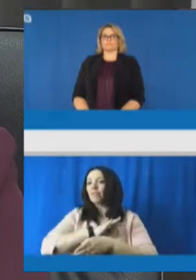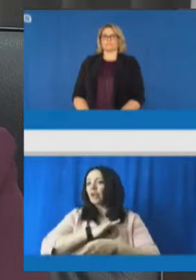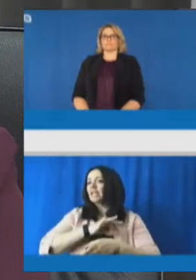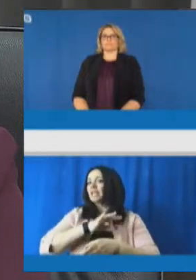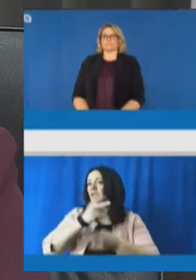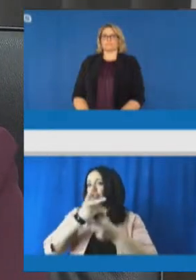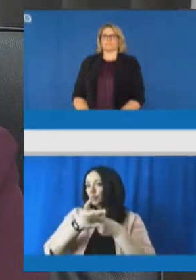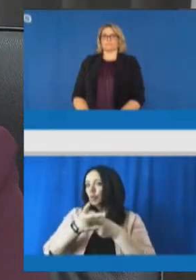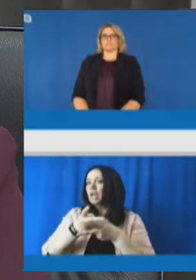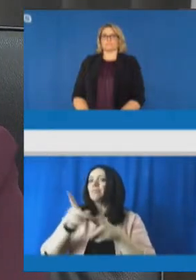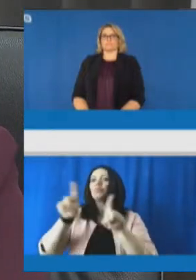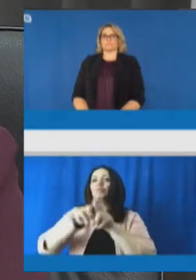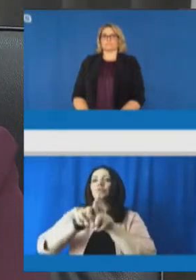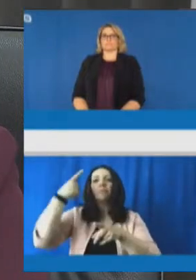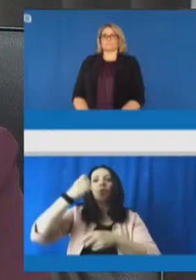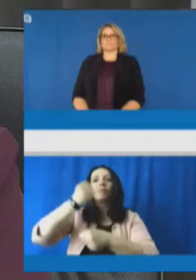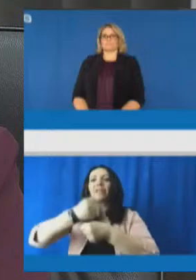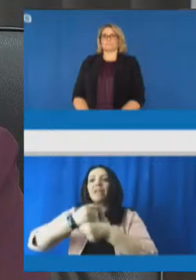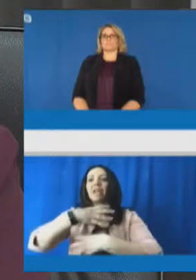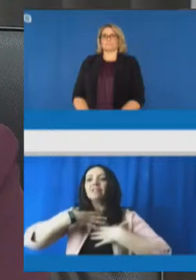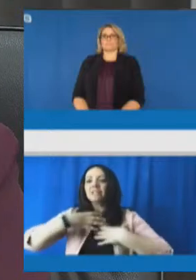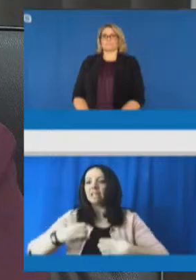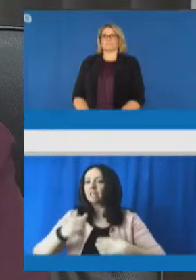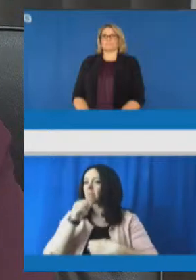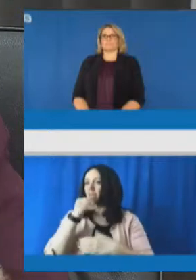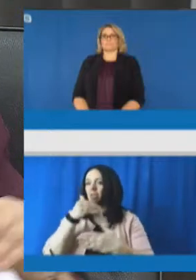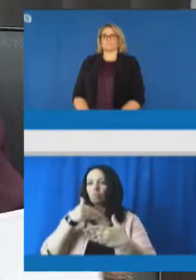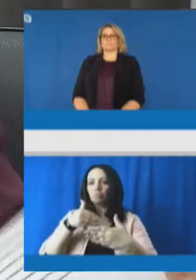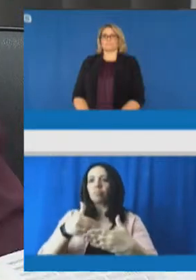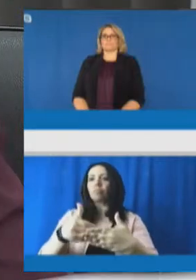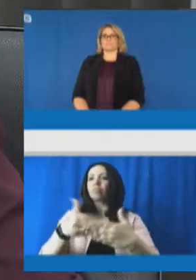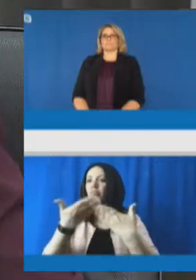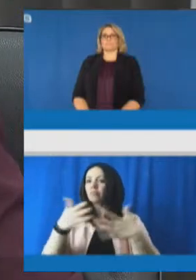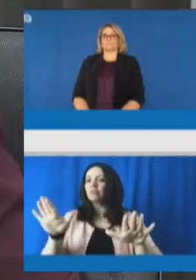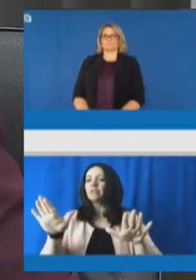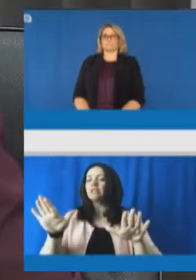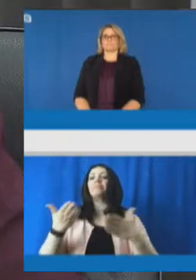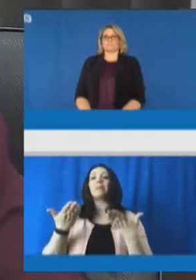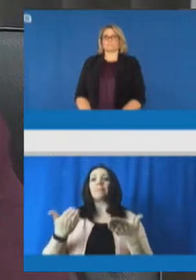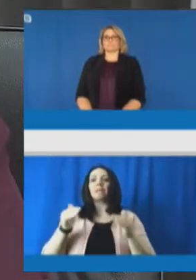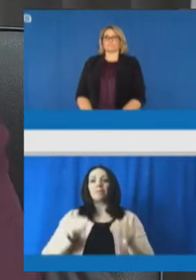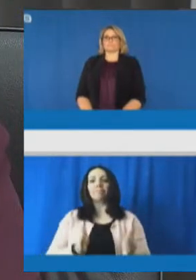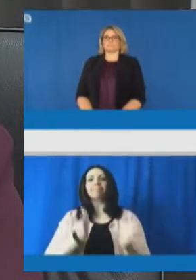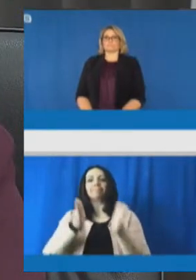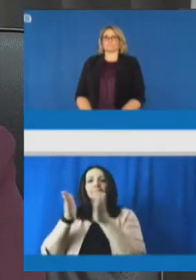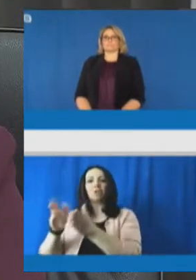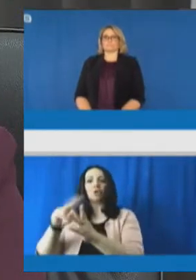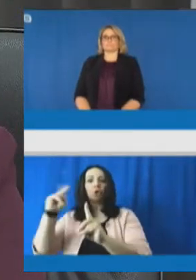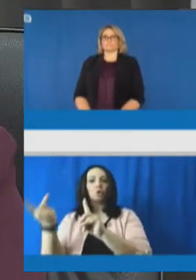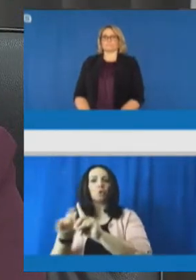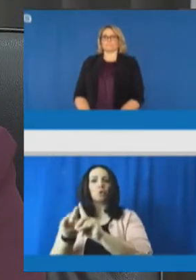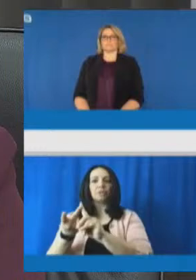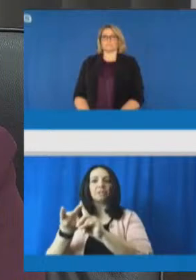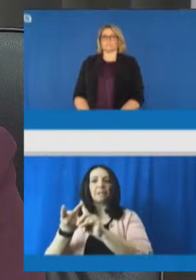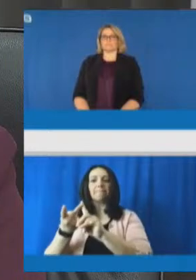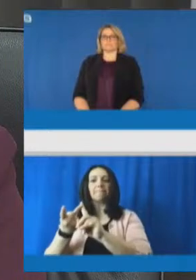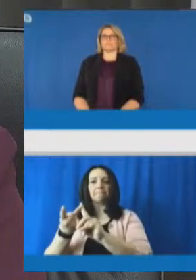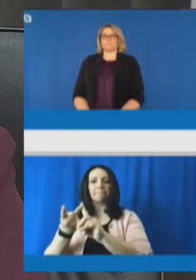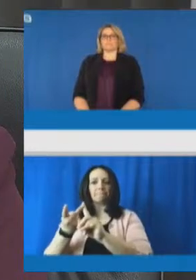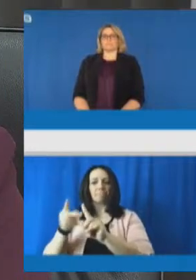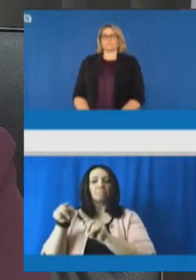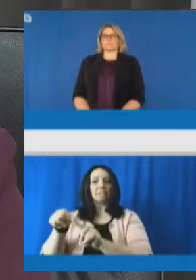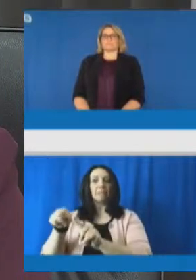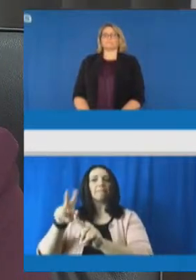pourrons vacciner toute la population du Nouveau-Brunswick bien rapidement. The first phase of the plan to inoculate the very